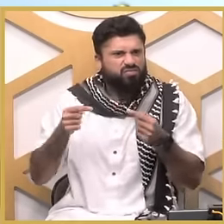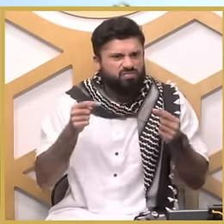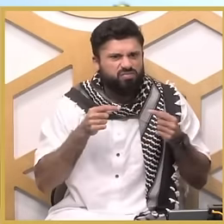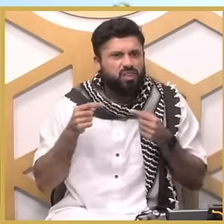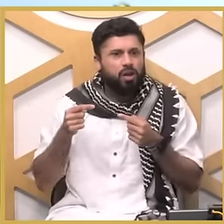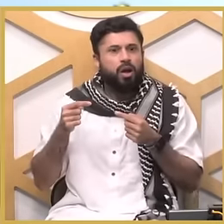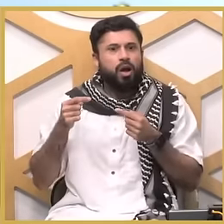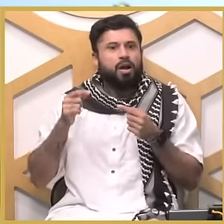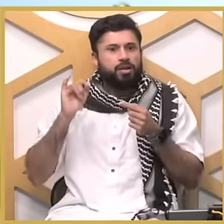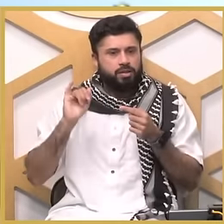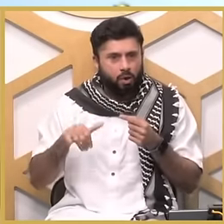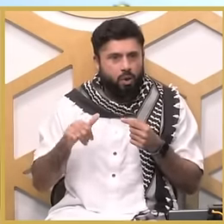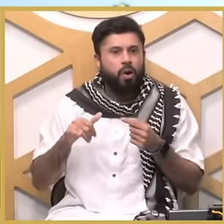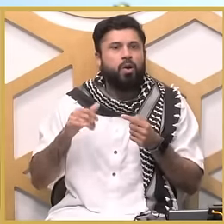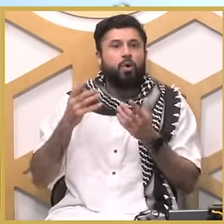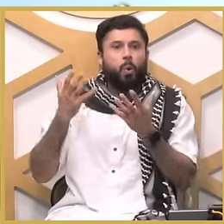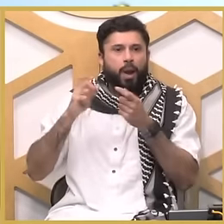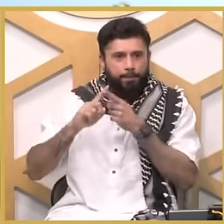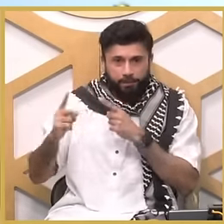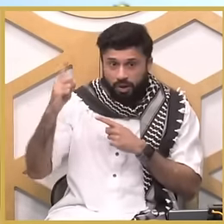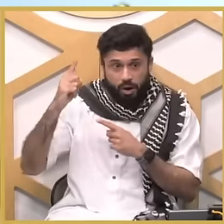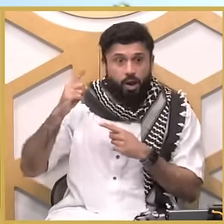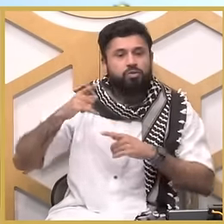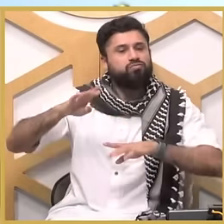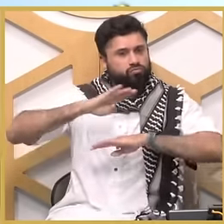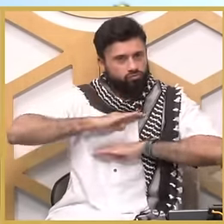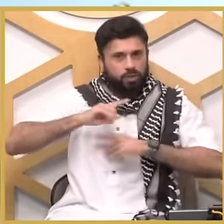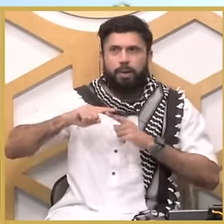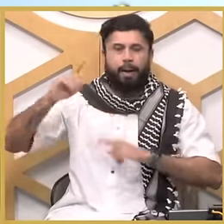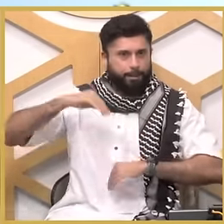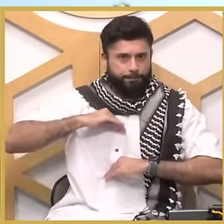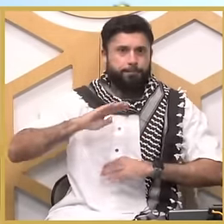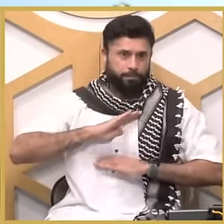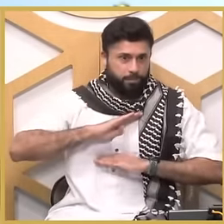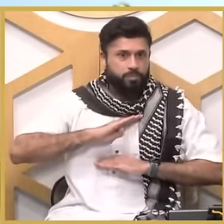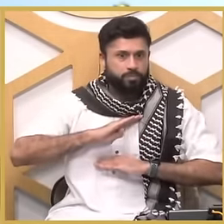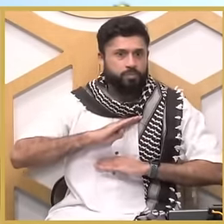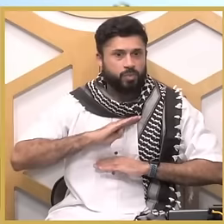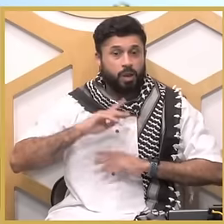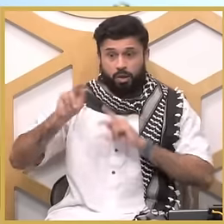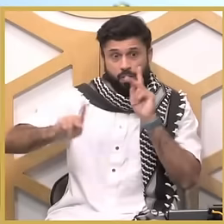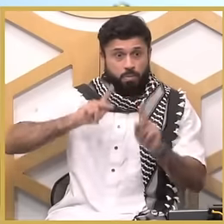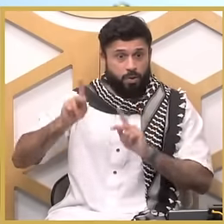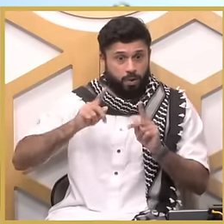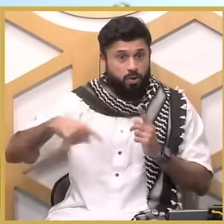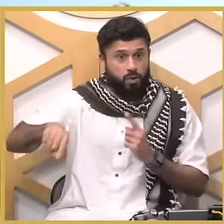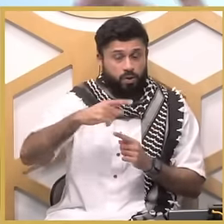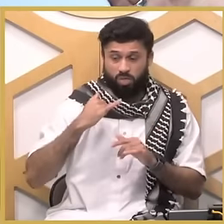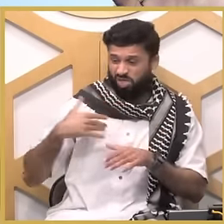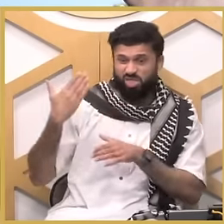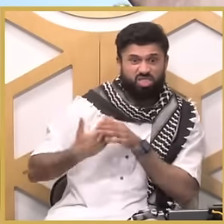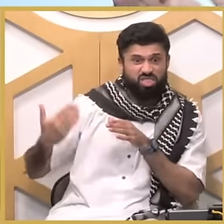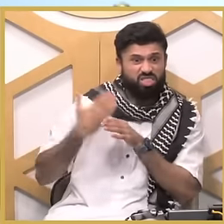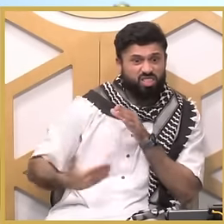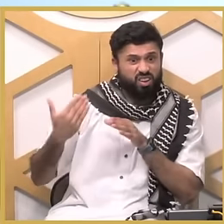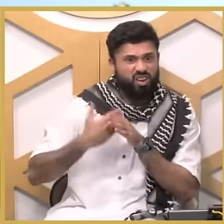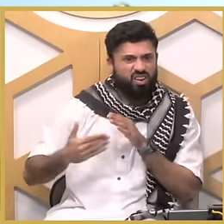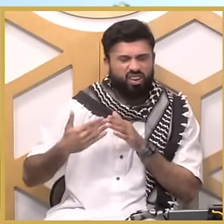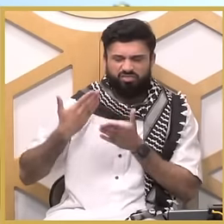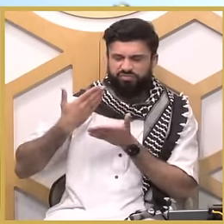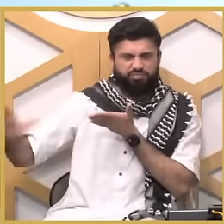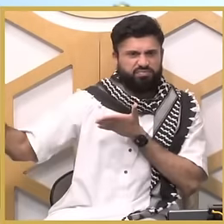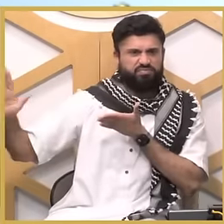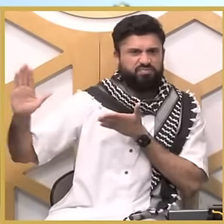because people can't stop me from pursuing Allah subhanahu wa ta'ala, right? So when you say, I give up, I'm not doing this masjid stuff anymore, or how many of the